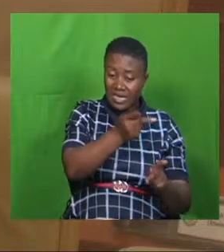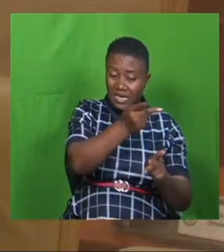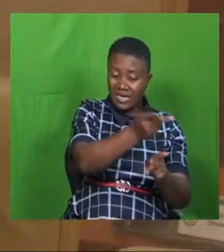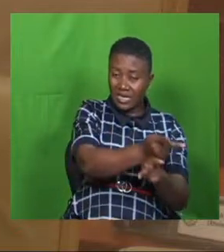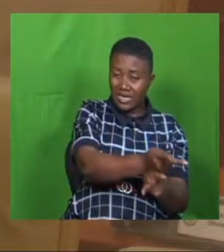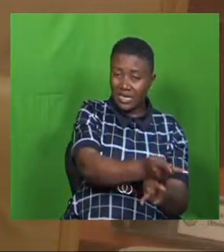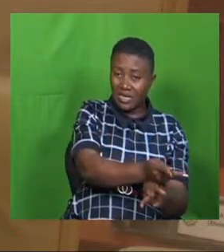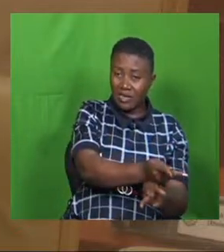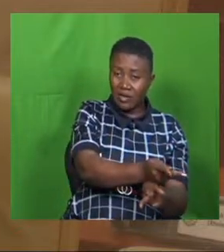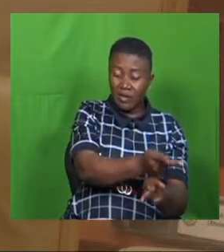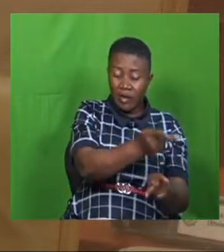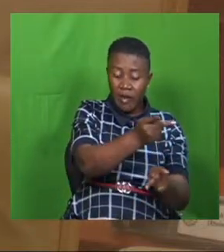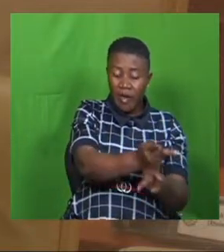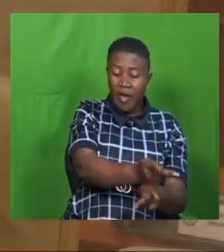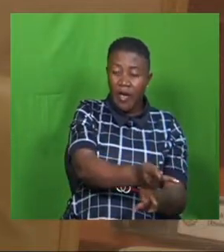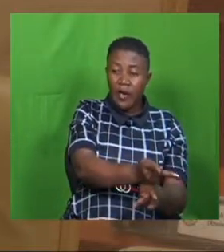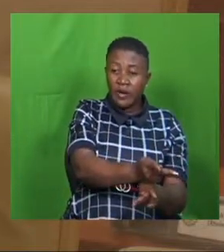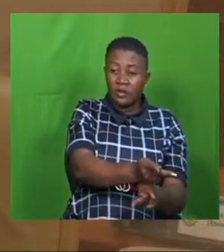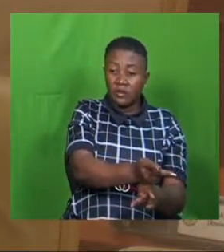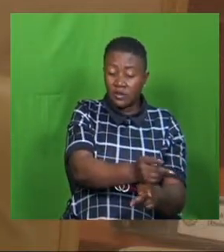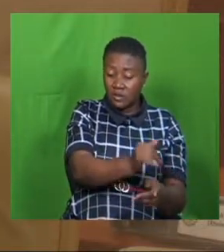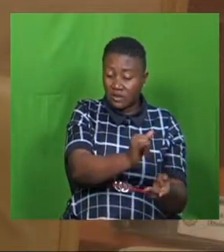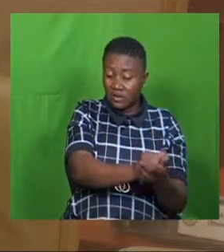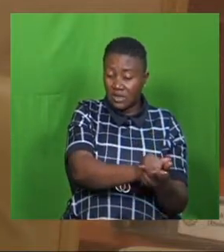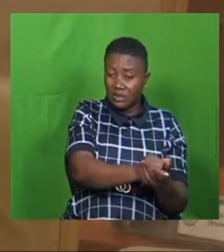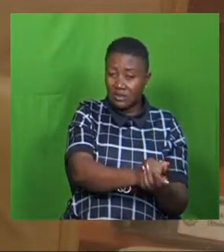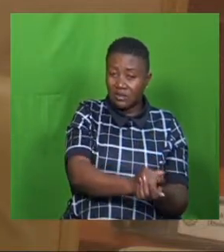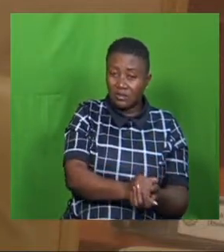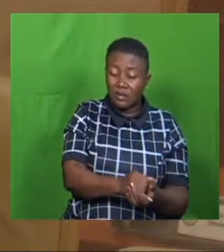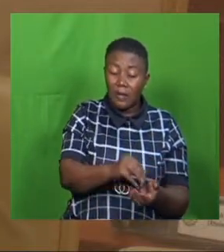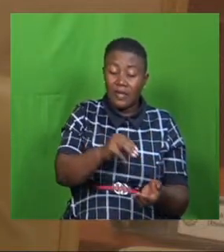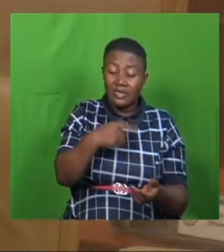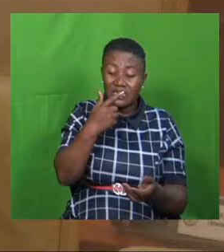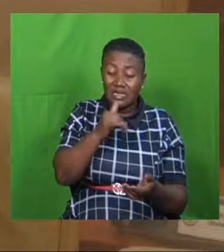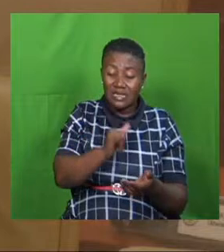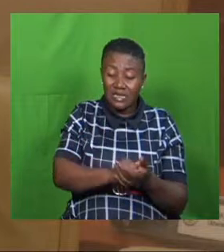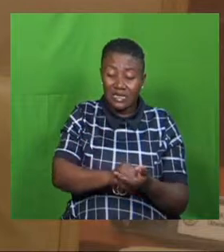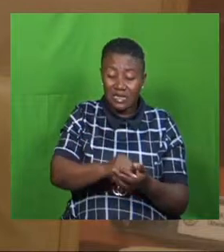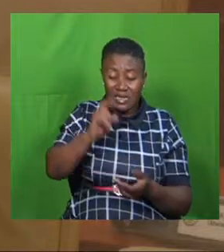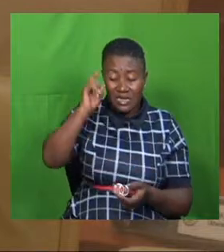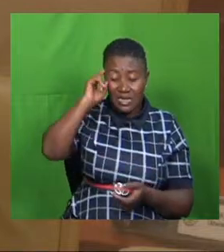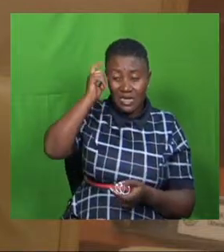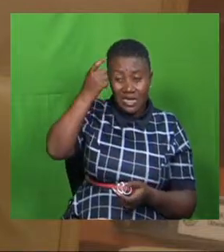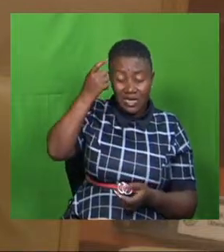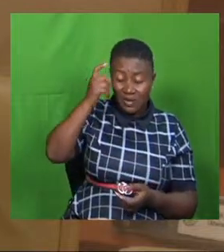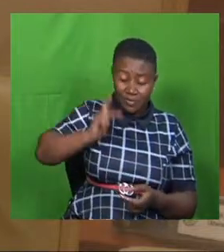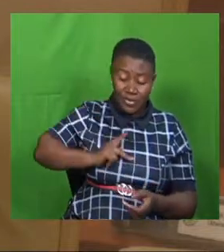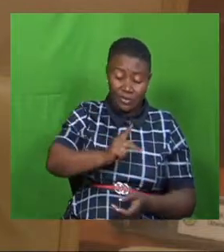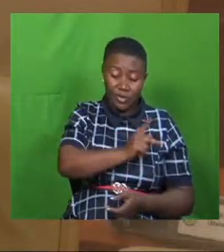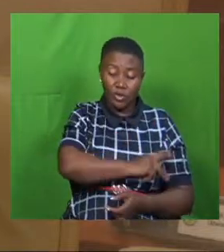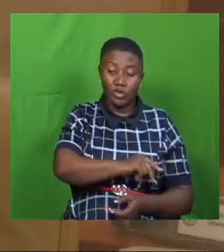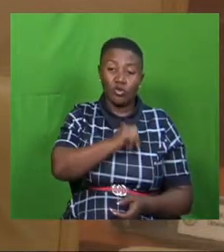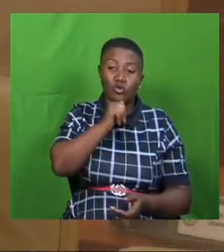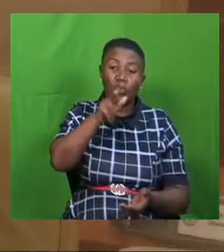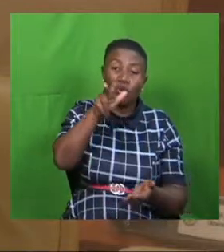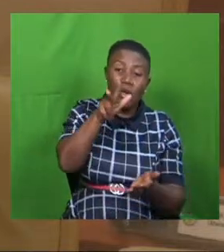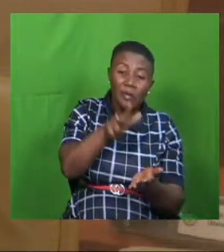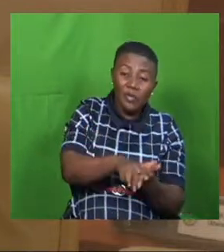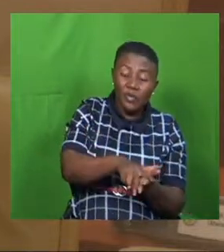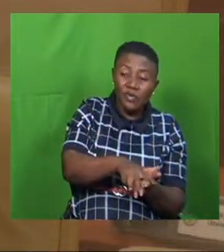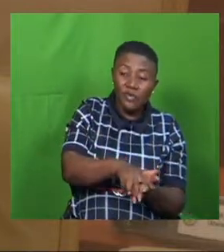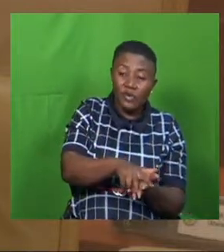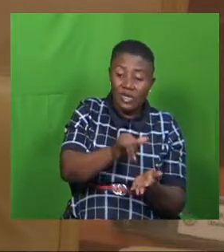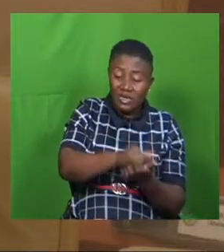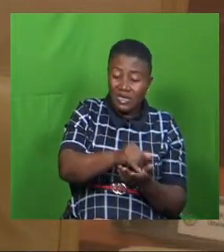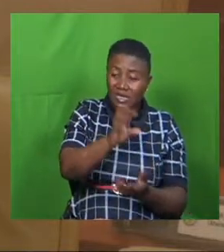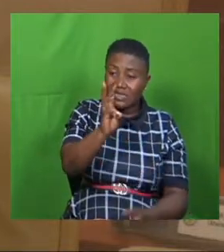GIF or to government that Parliament does not approve of the 600, it means that project cannot be done at all. If